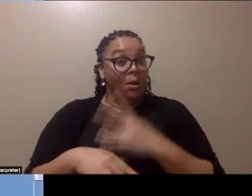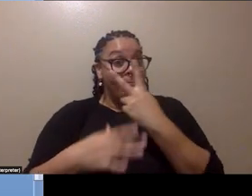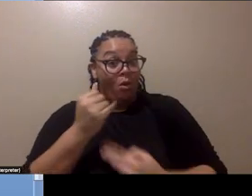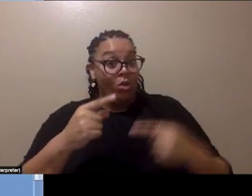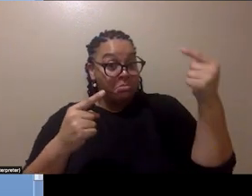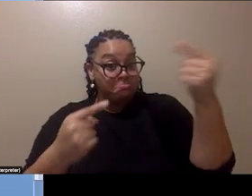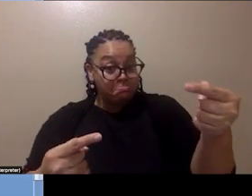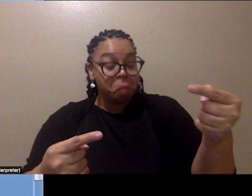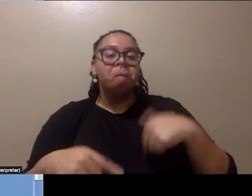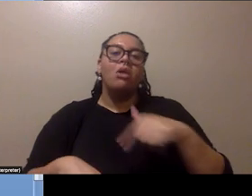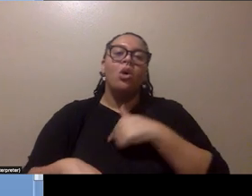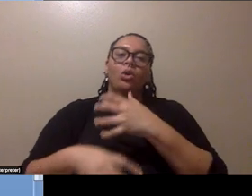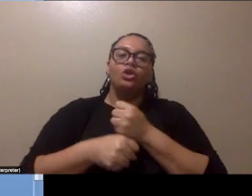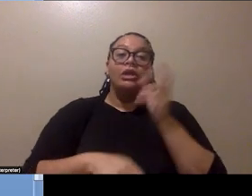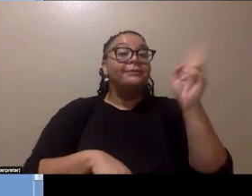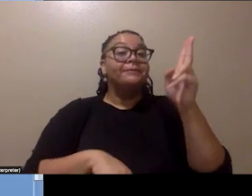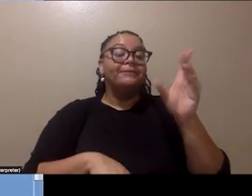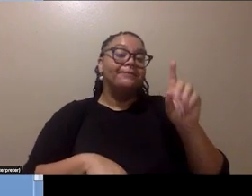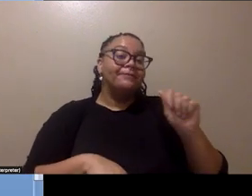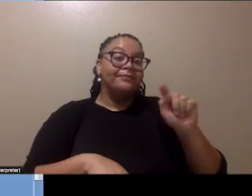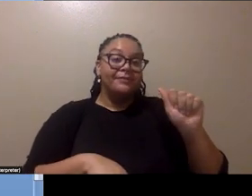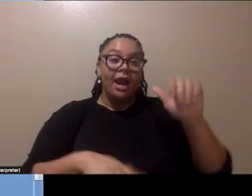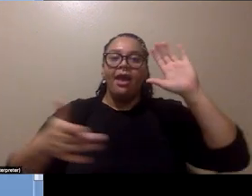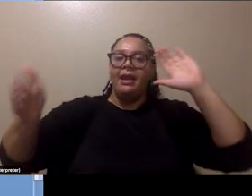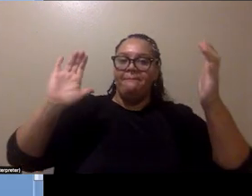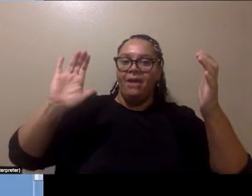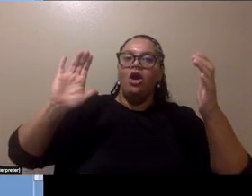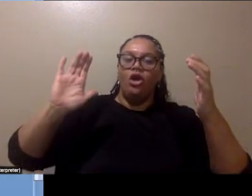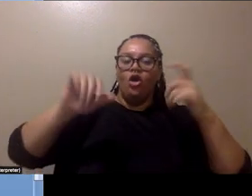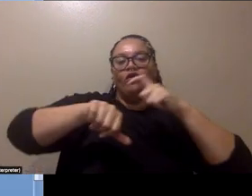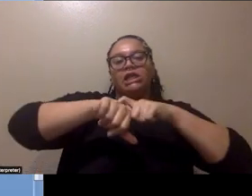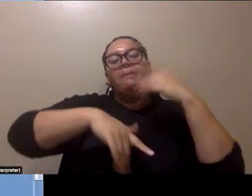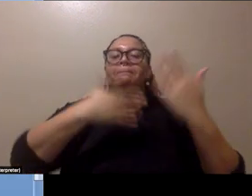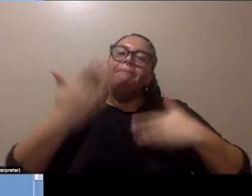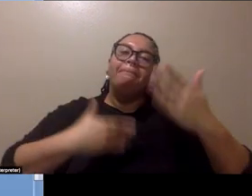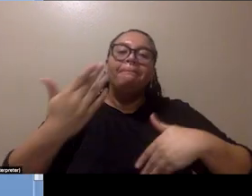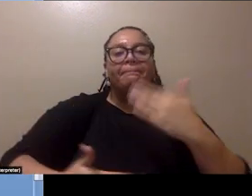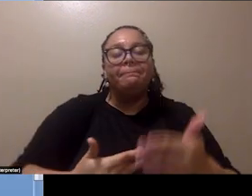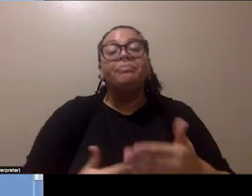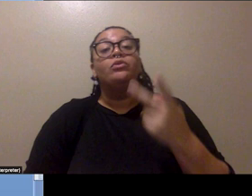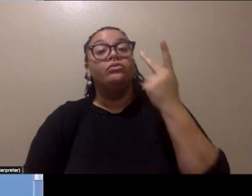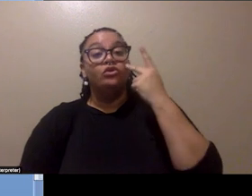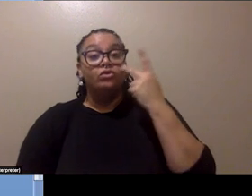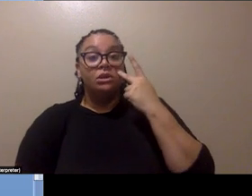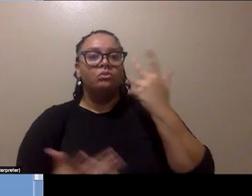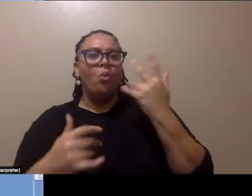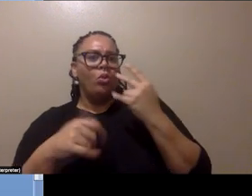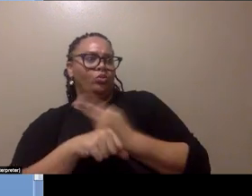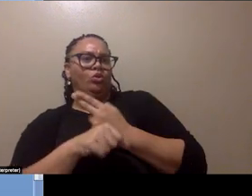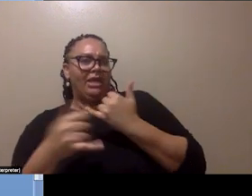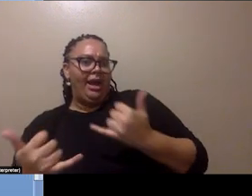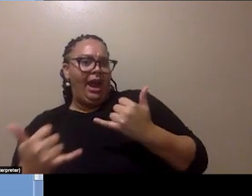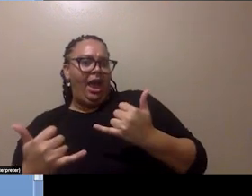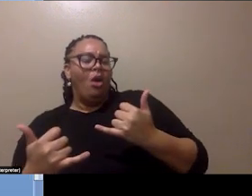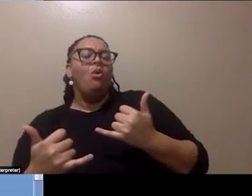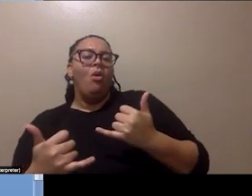of these objectives, we also then took our historic data and compared over time to see not only